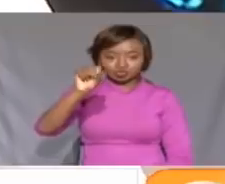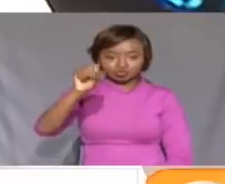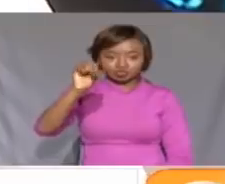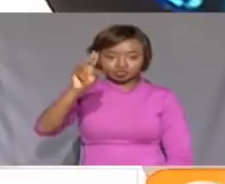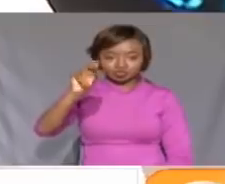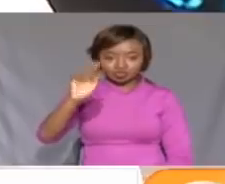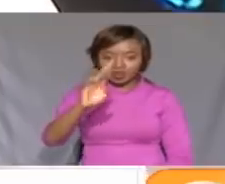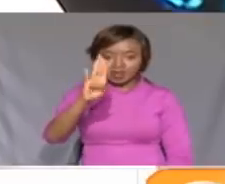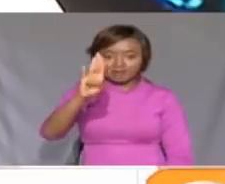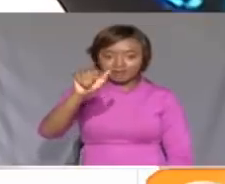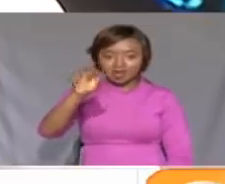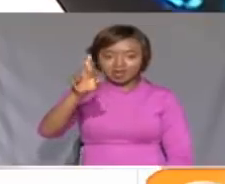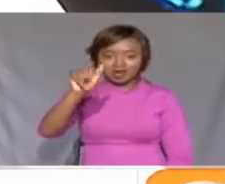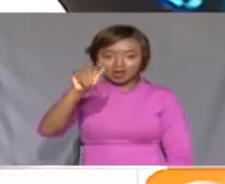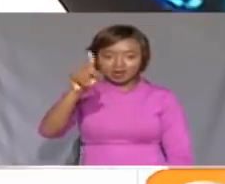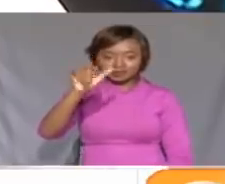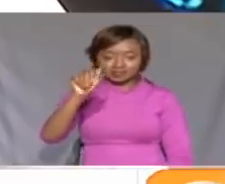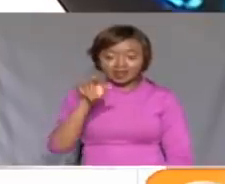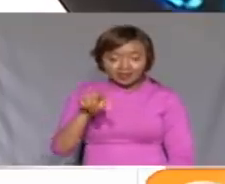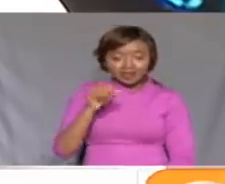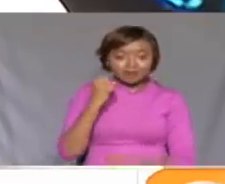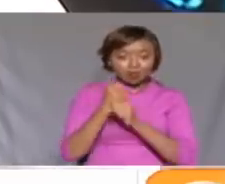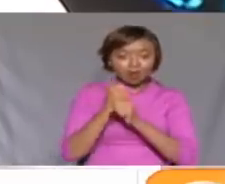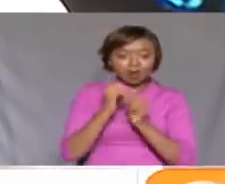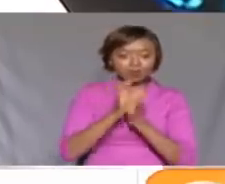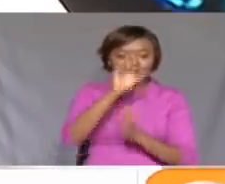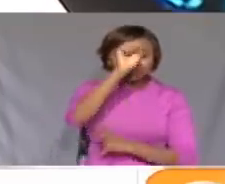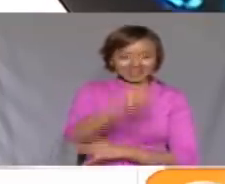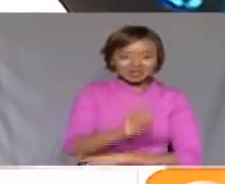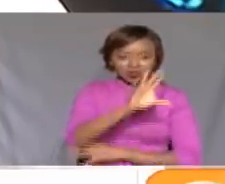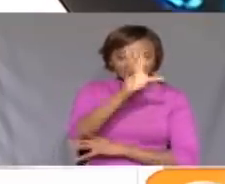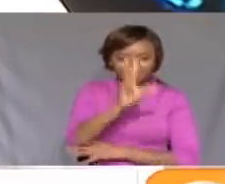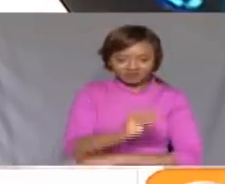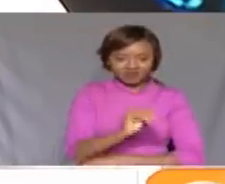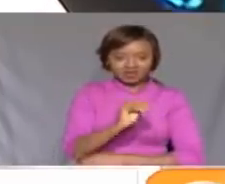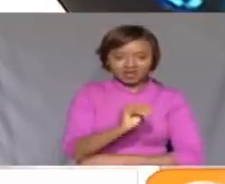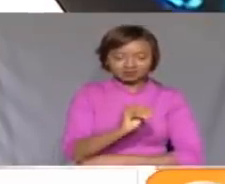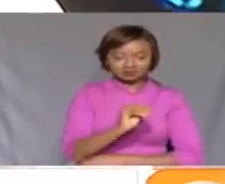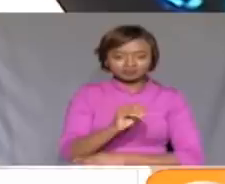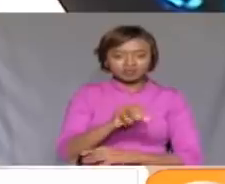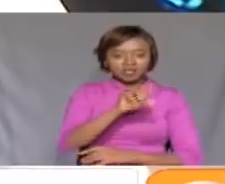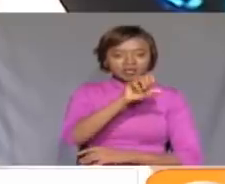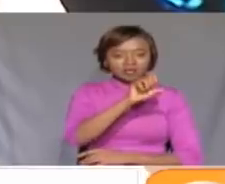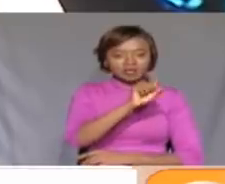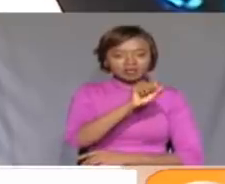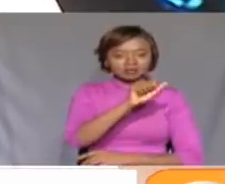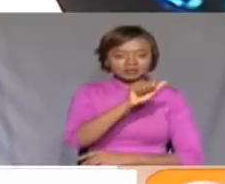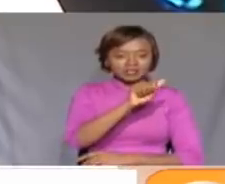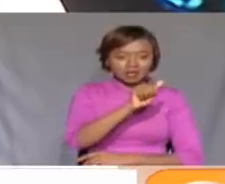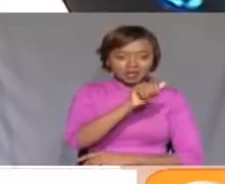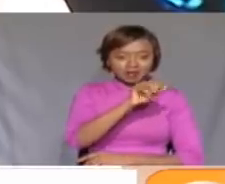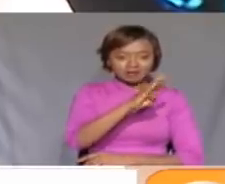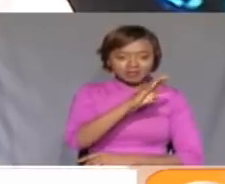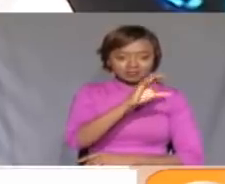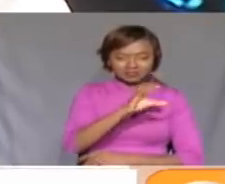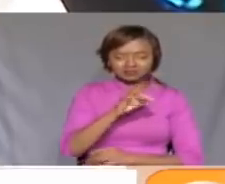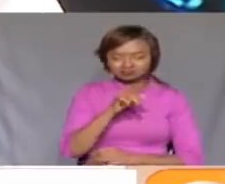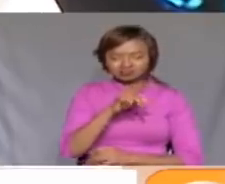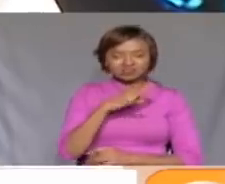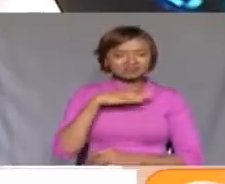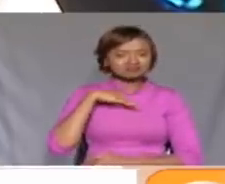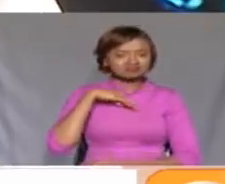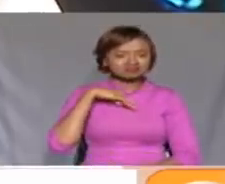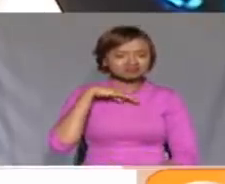Johnson Barasa, a cameraman working with the South African Broadcasting Corporation, SABC, succumbed to a heart